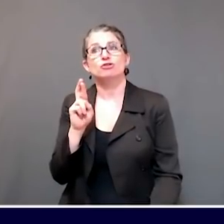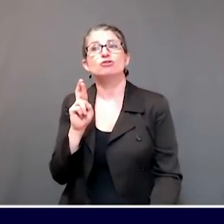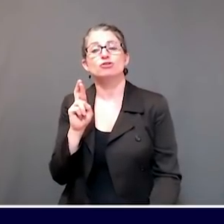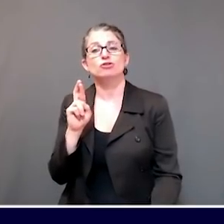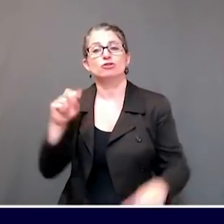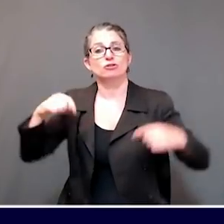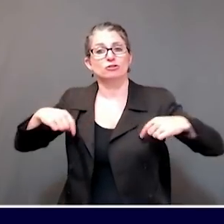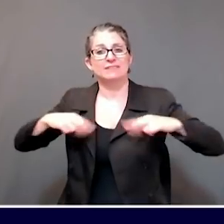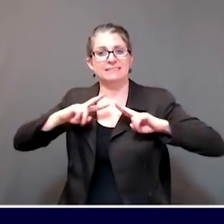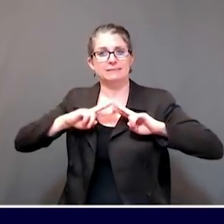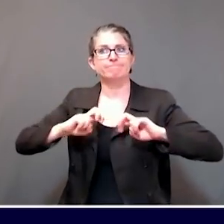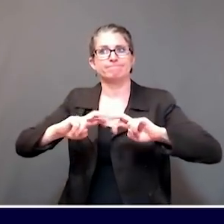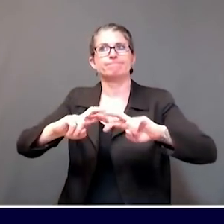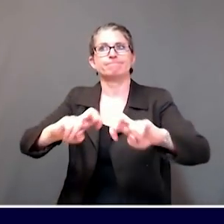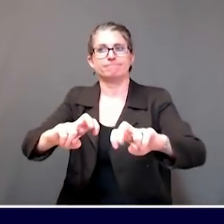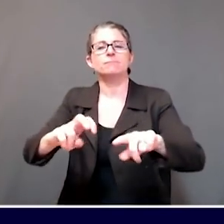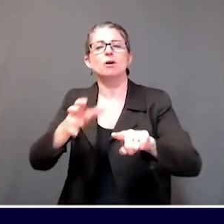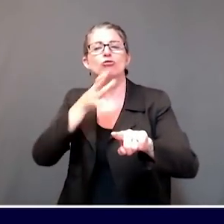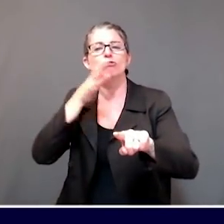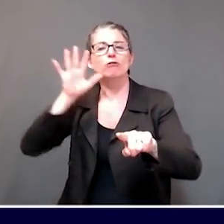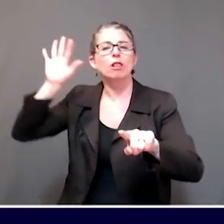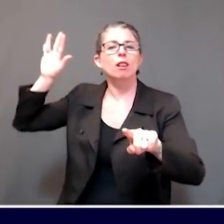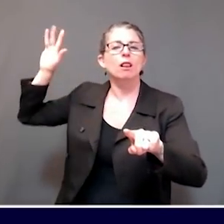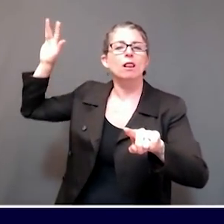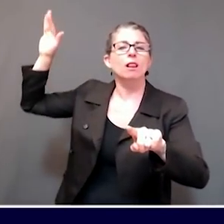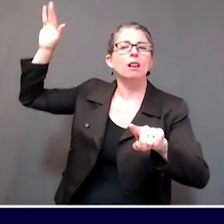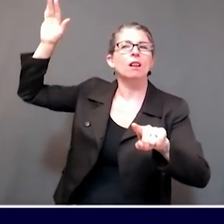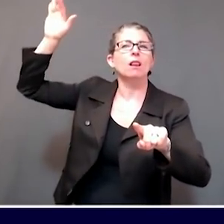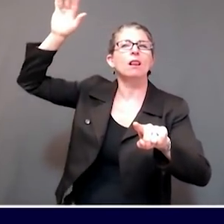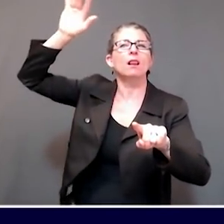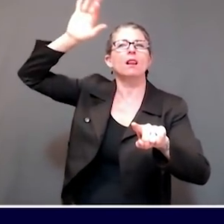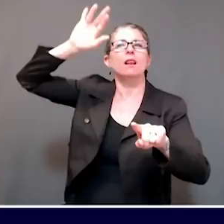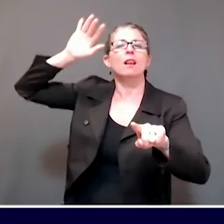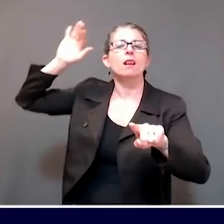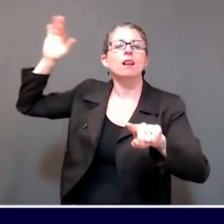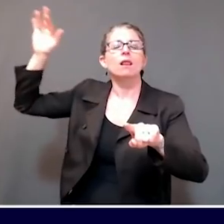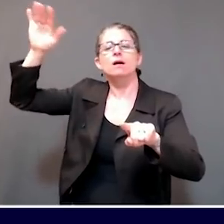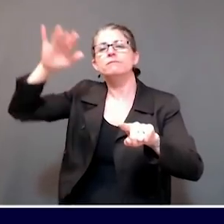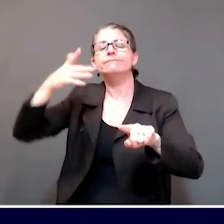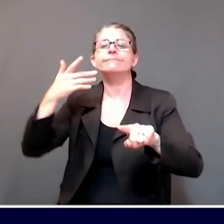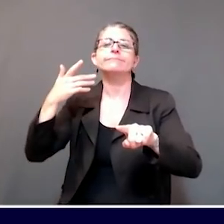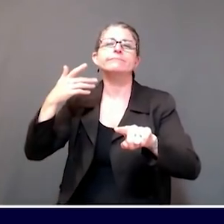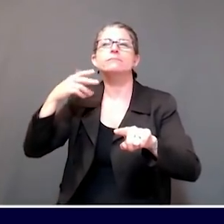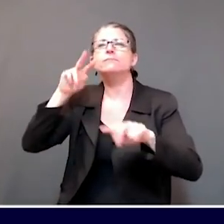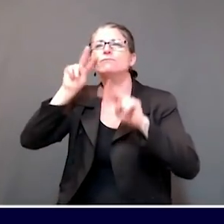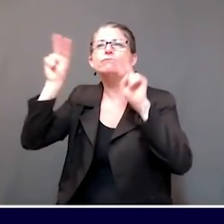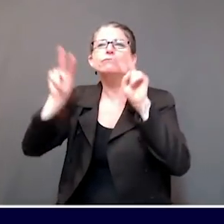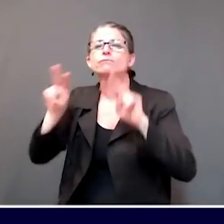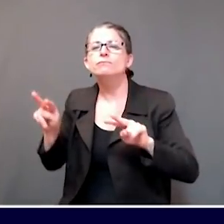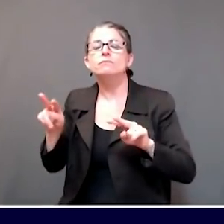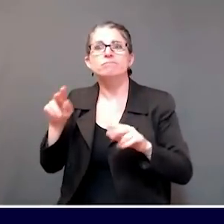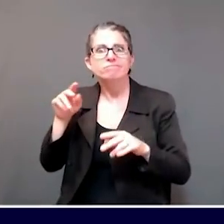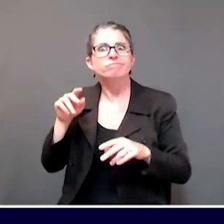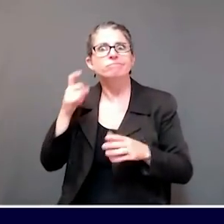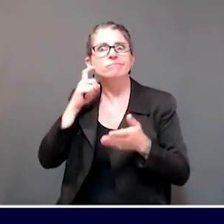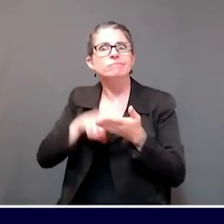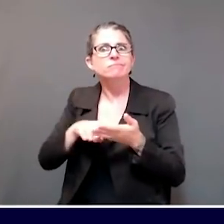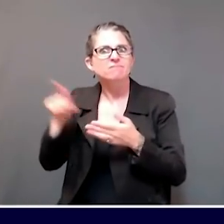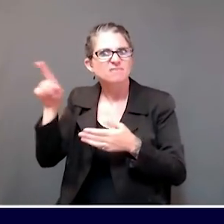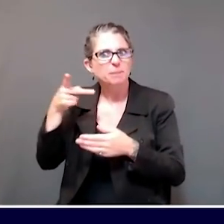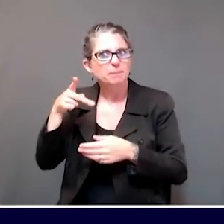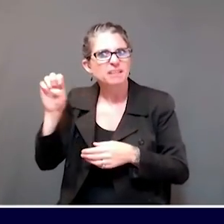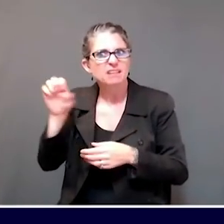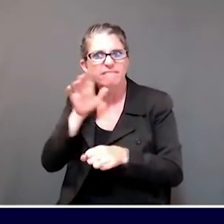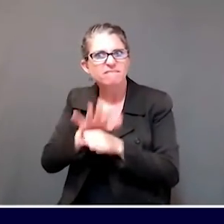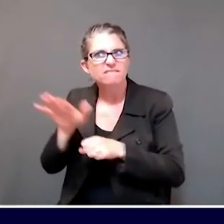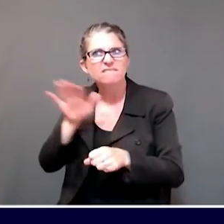find personal protective equipment. Can the CDC assure long-term care facilities, doctors' offices, and others who need